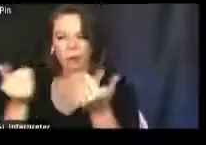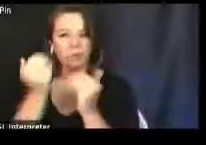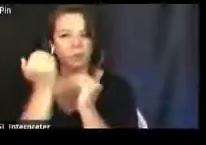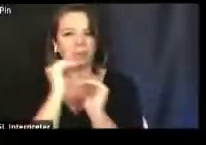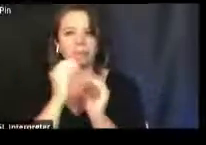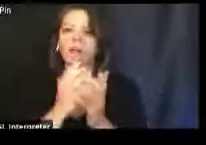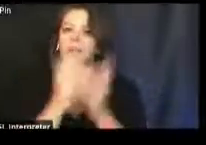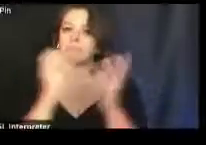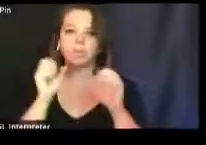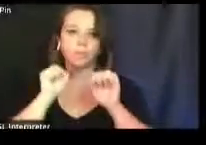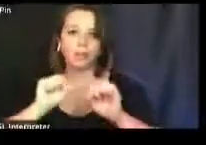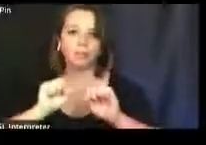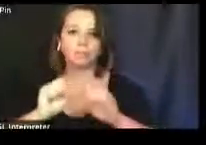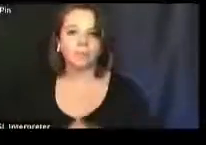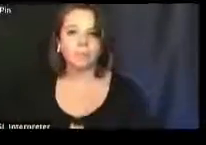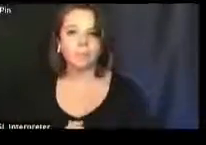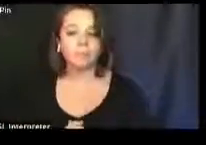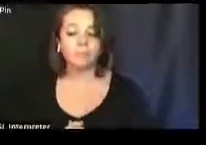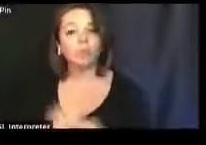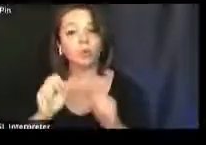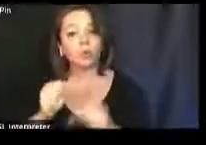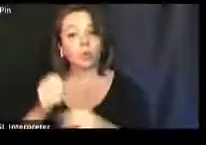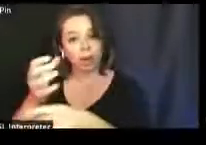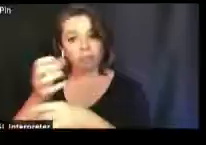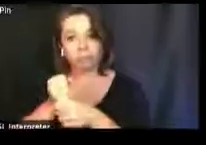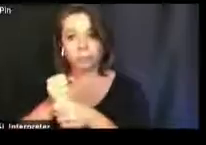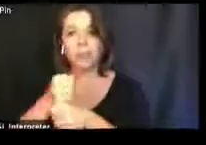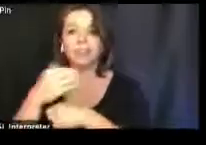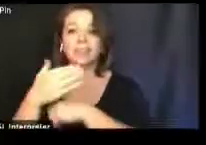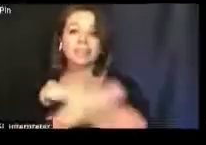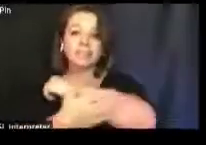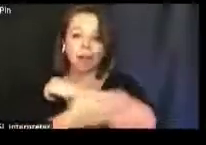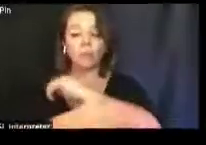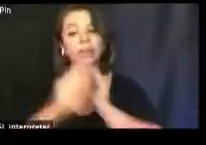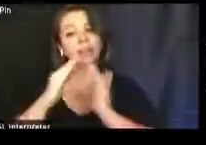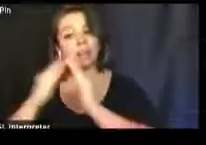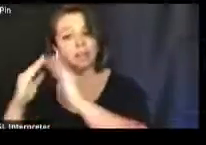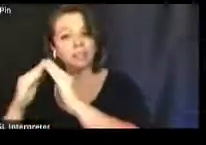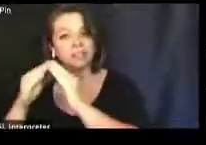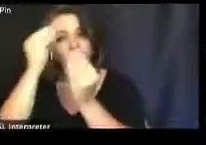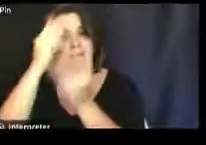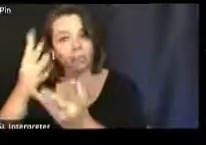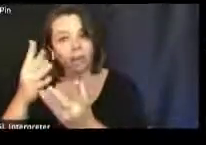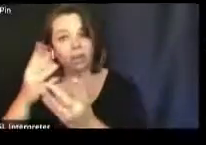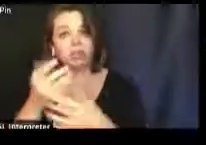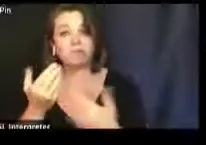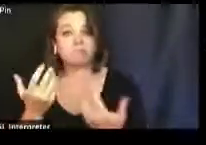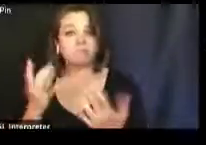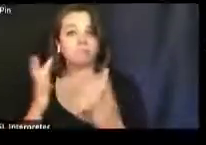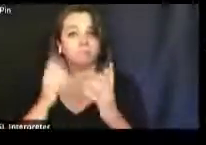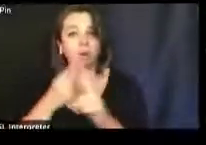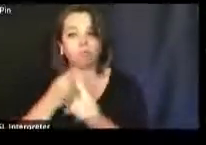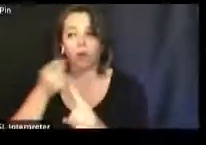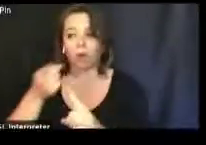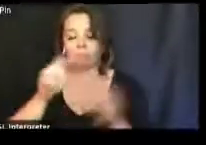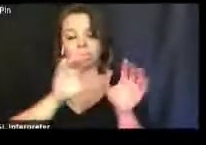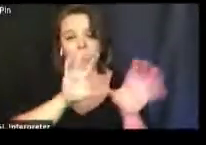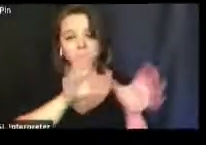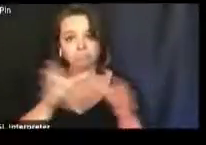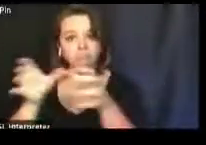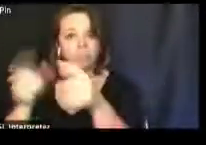can obtain the city and county information from those jurisdictions, but we need the neighborhood and communities of interest information